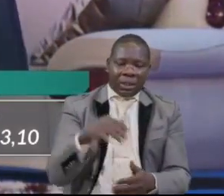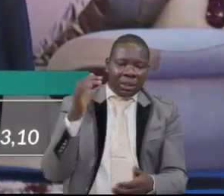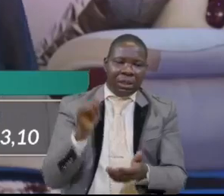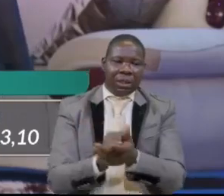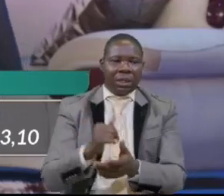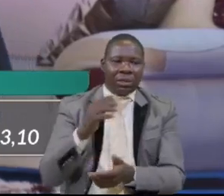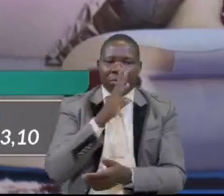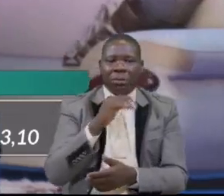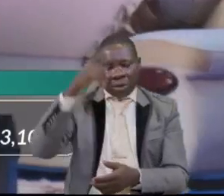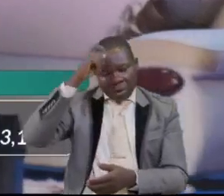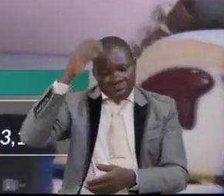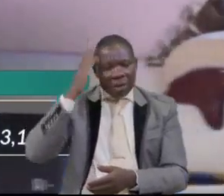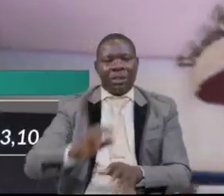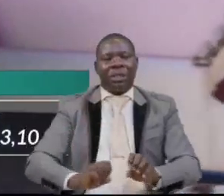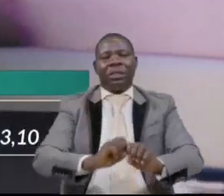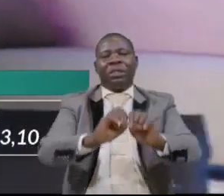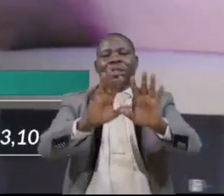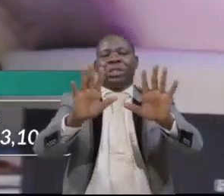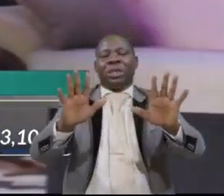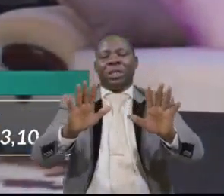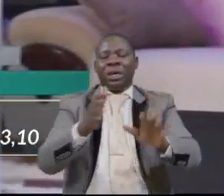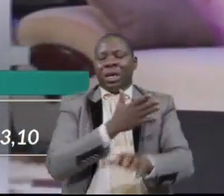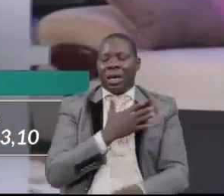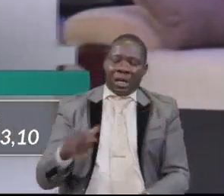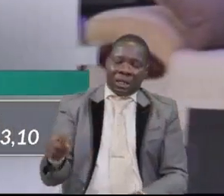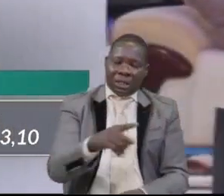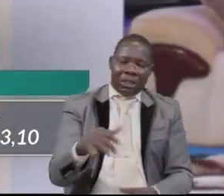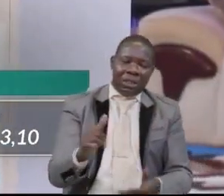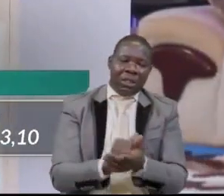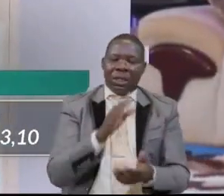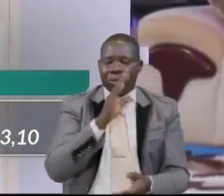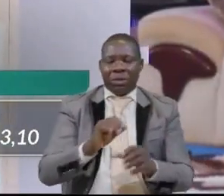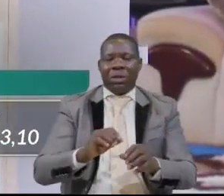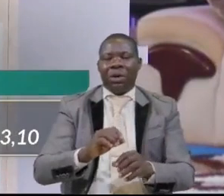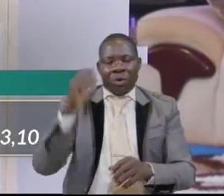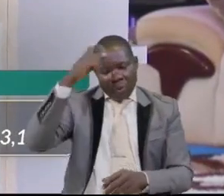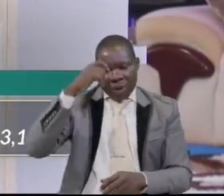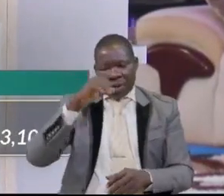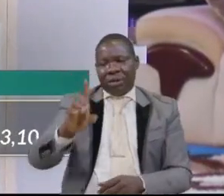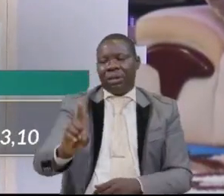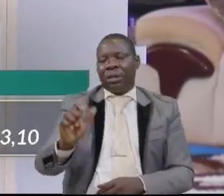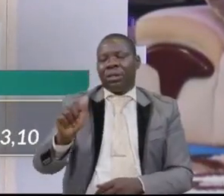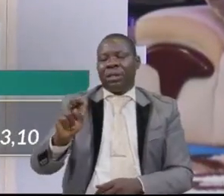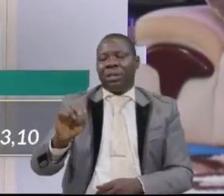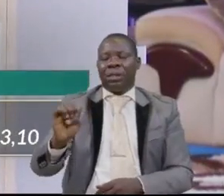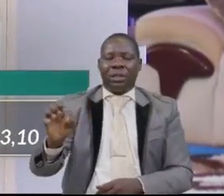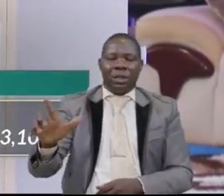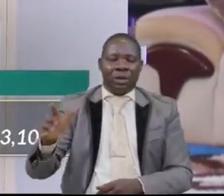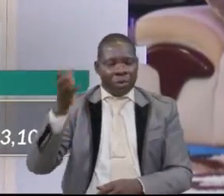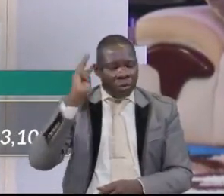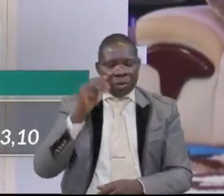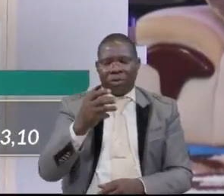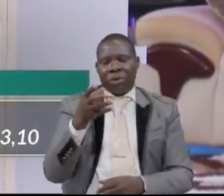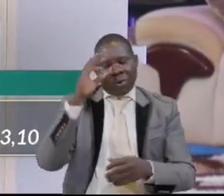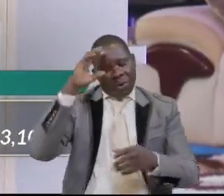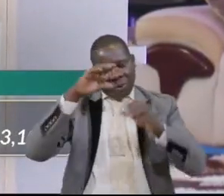and they that the wise Daniel was wise he was wise when he was with